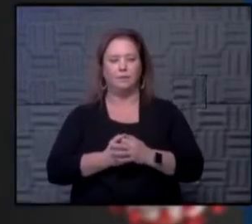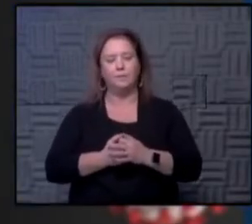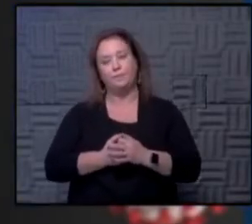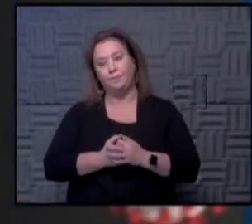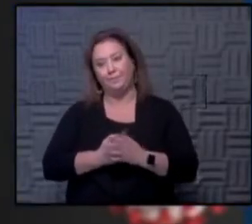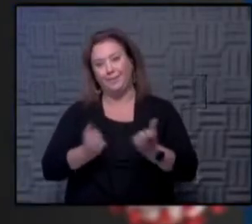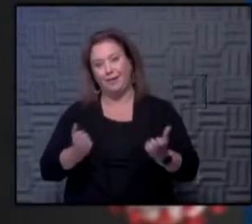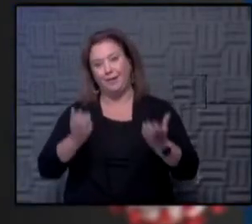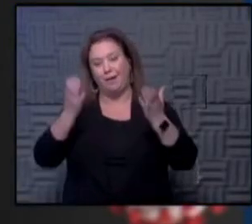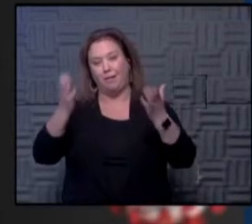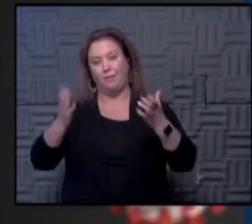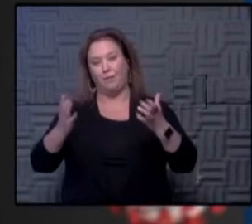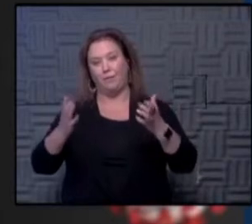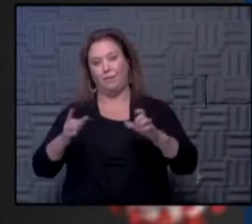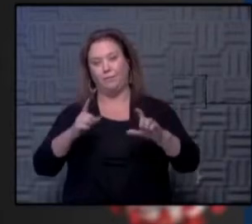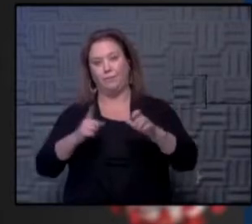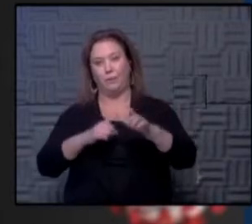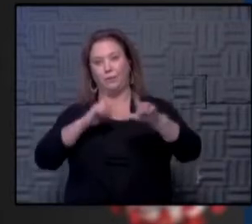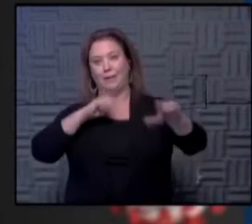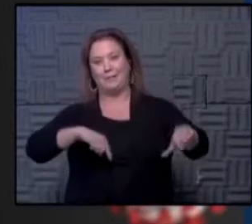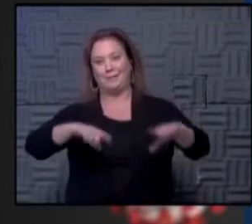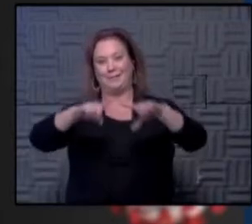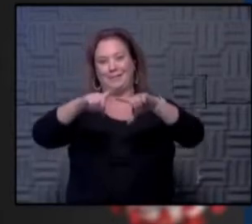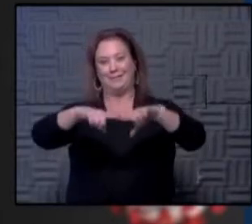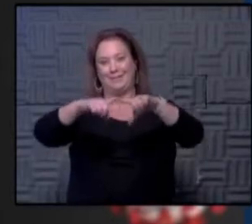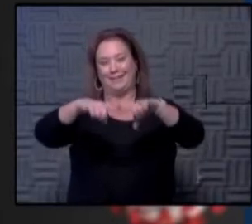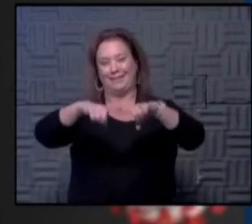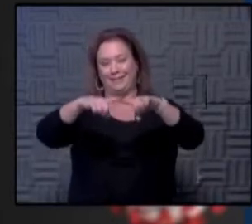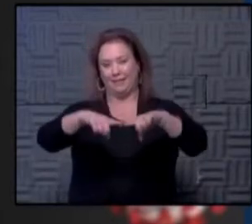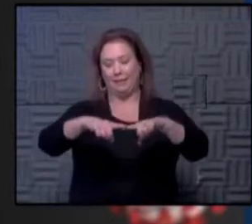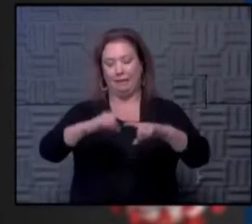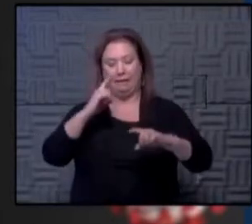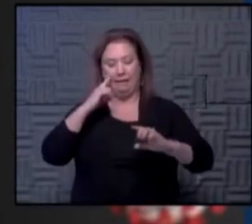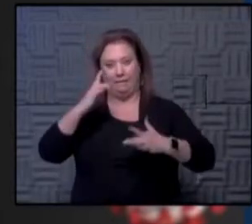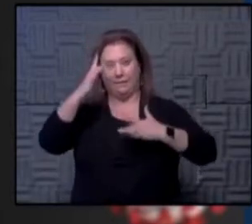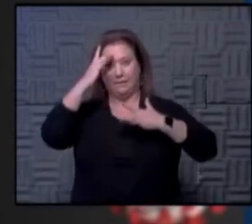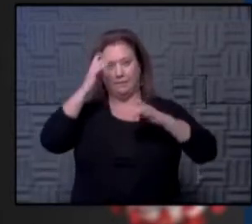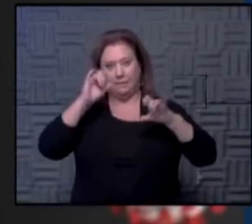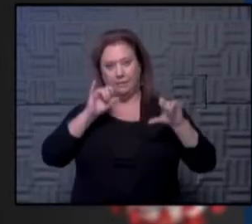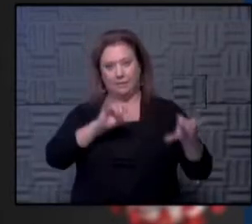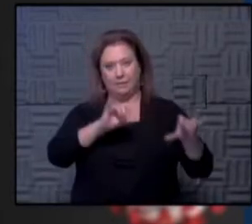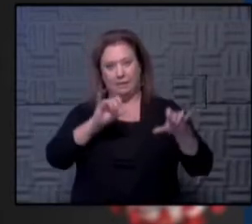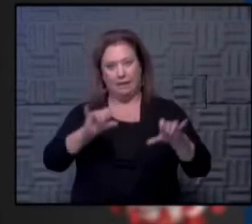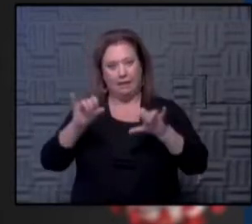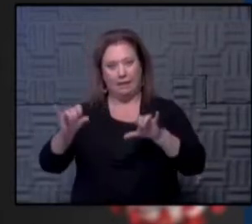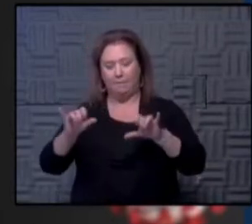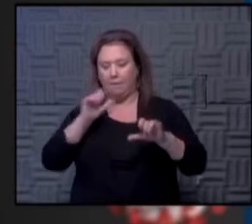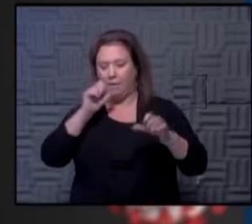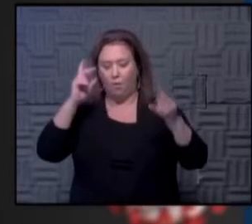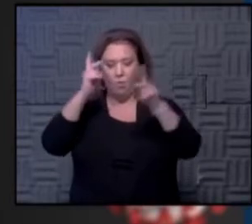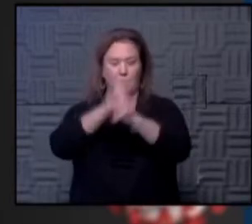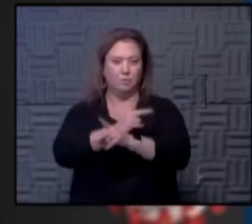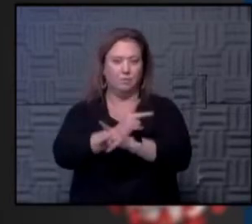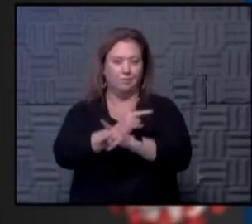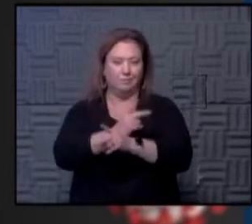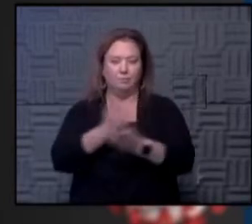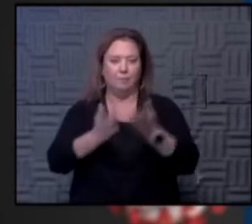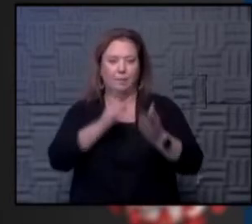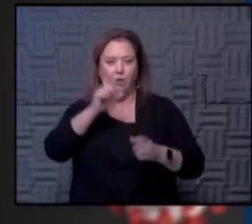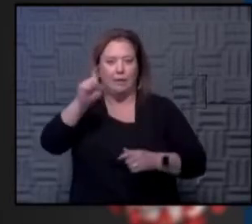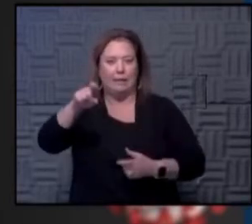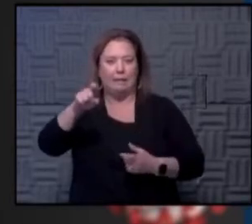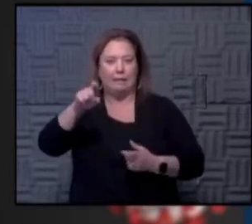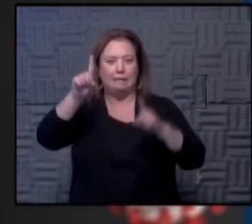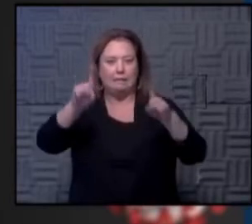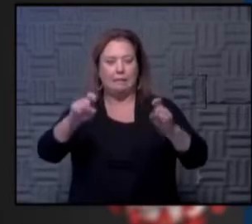I'll offer up a first answer of, well, I think it depends. If the symptoms are the same and not worsening, maybe there's less value in retesting. If you